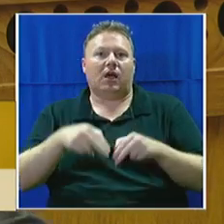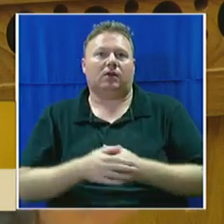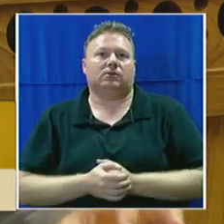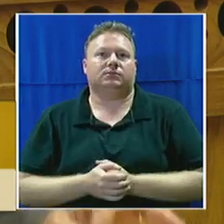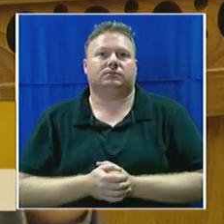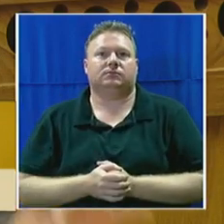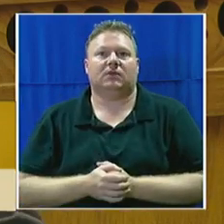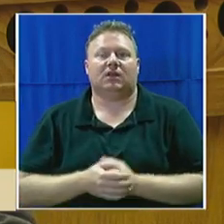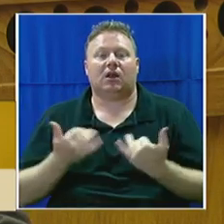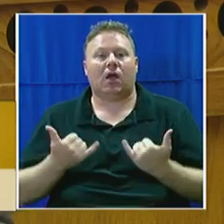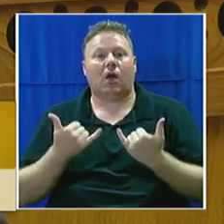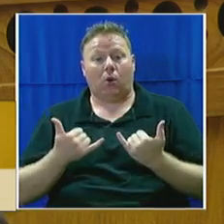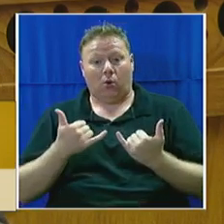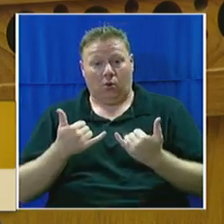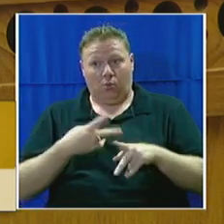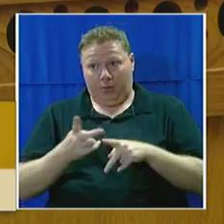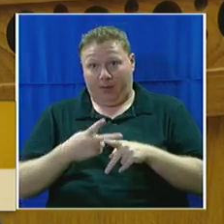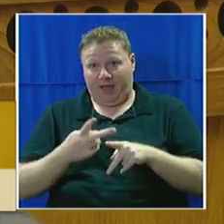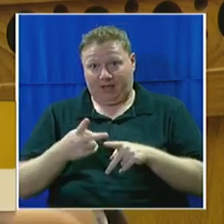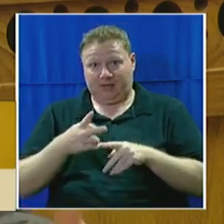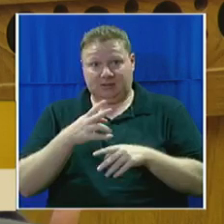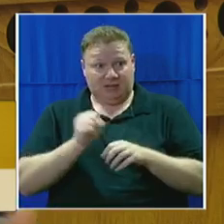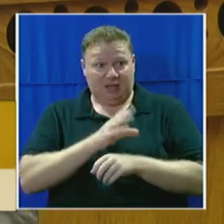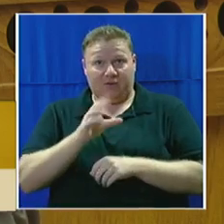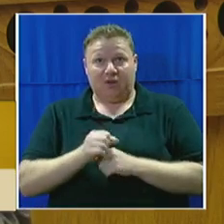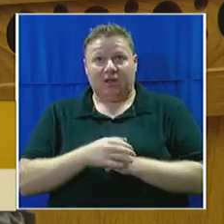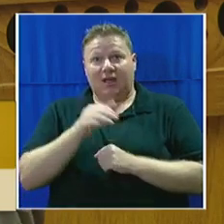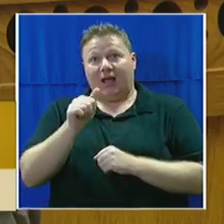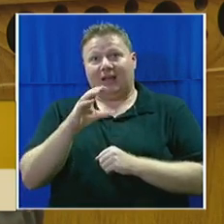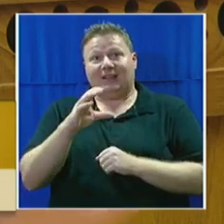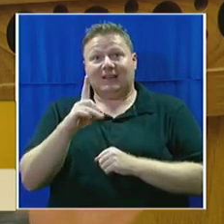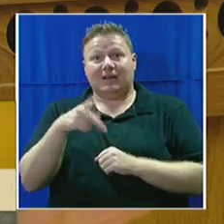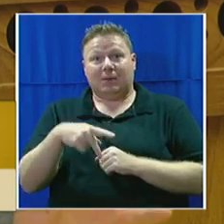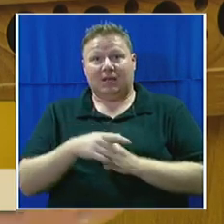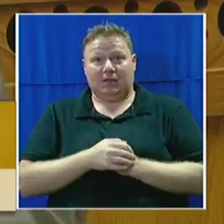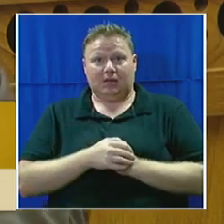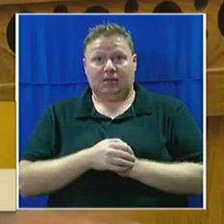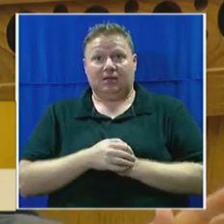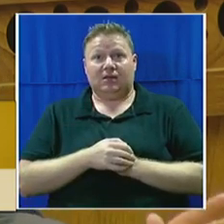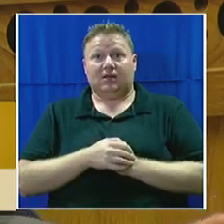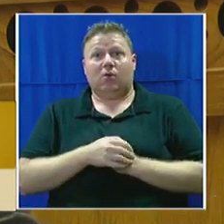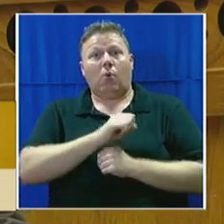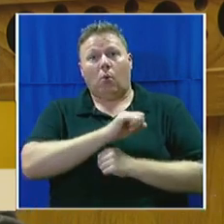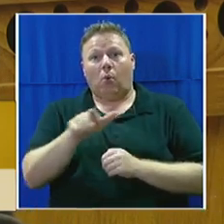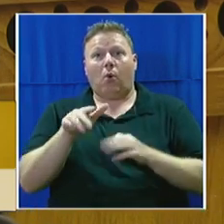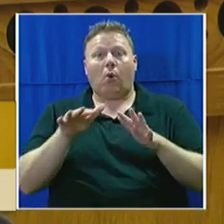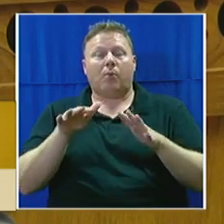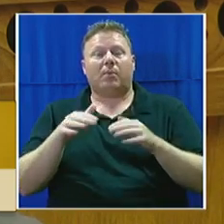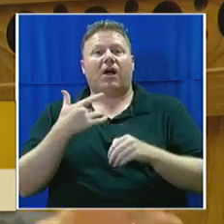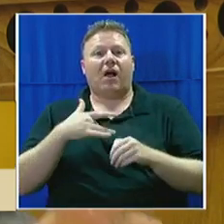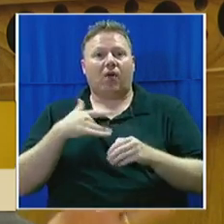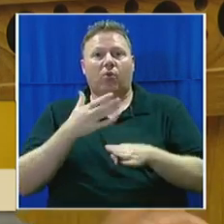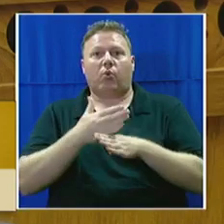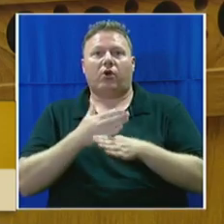with today is whether we are adequately prepared as a nation. And the ACDP wants to thank all members in government, health workers who